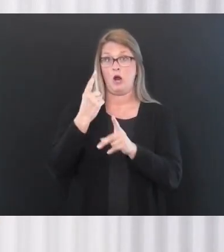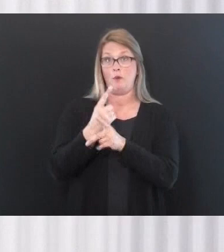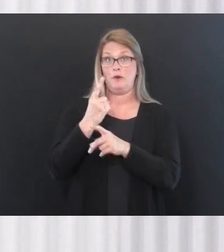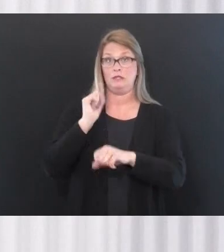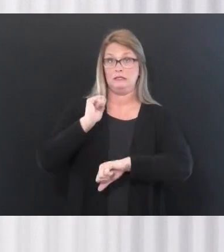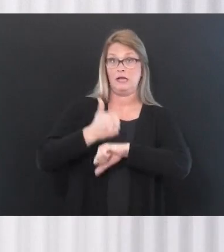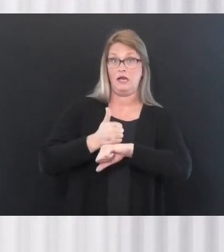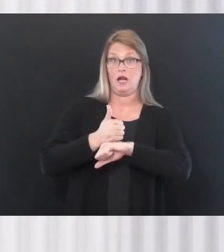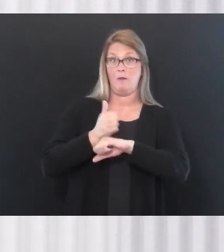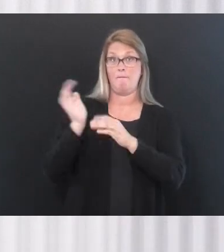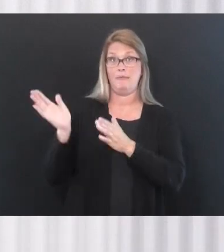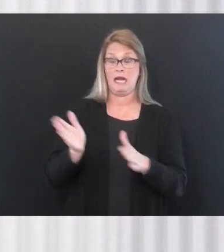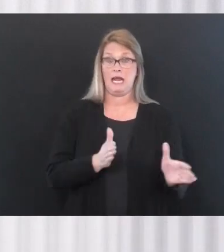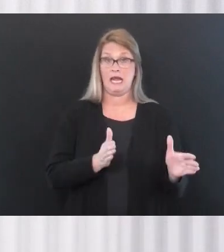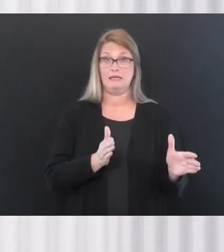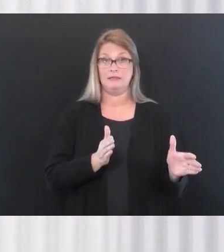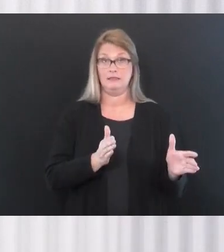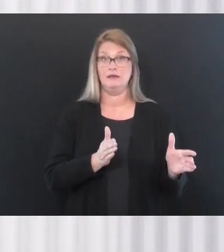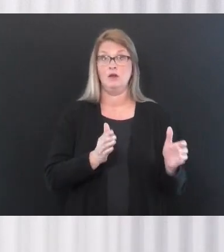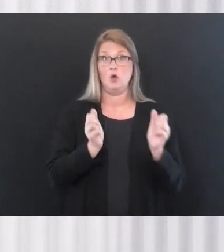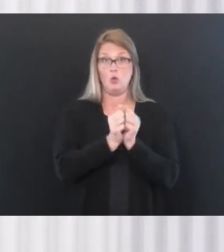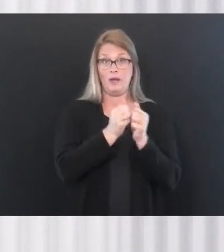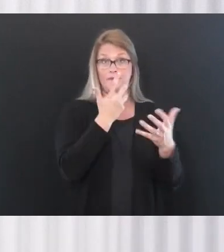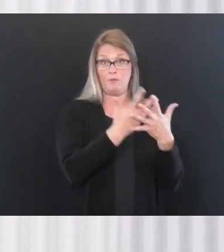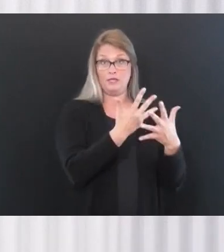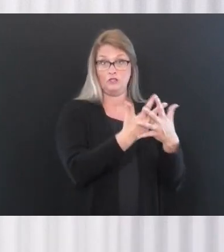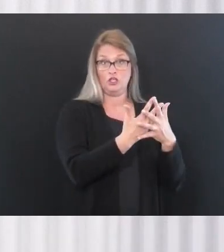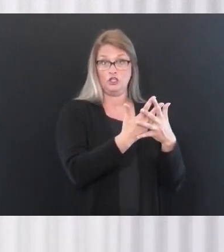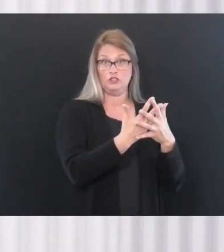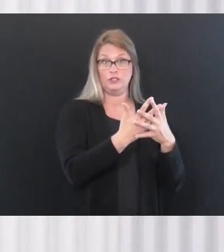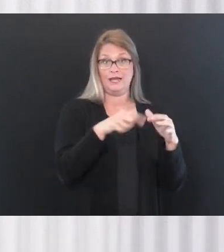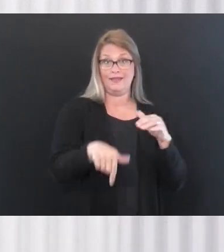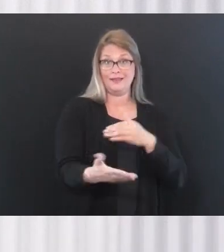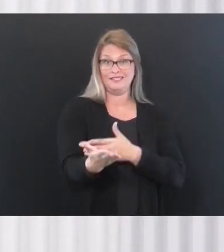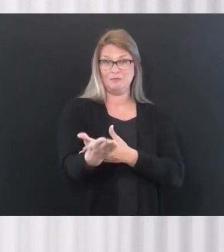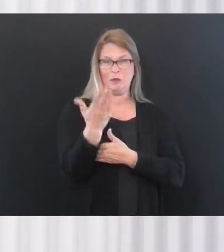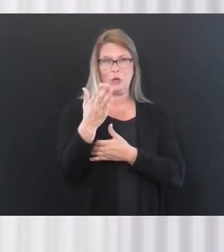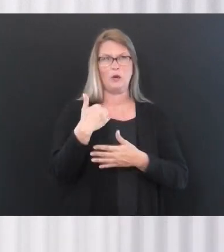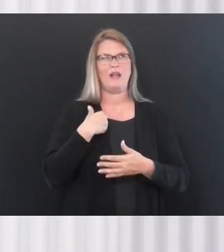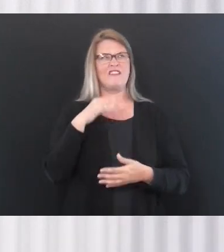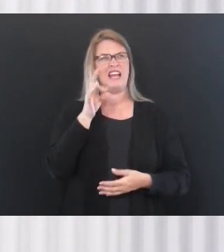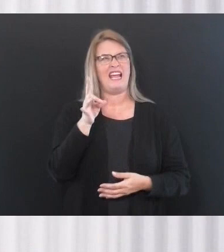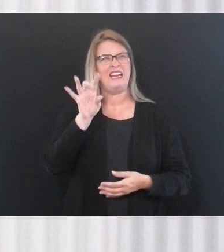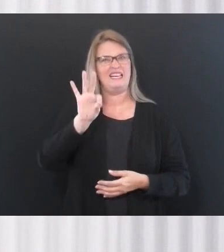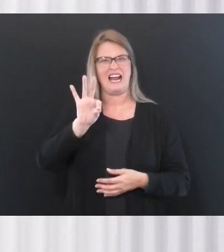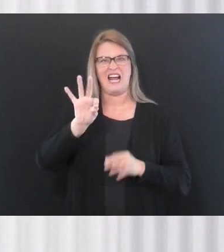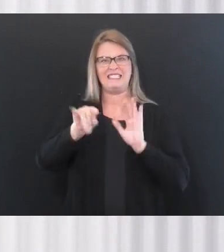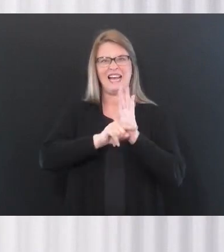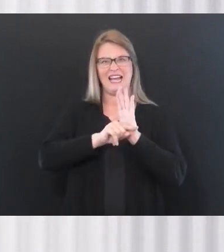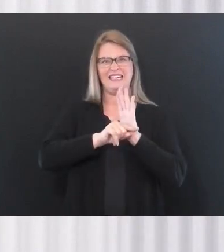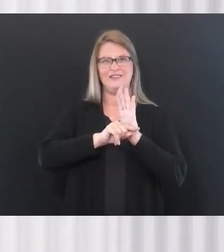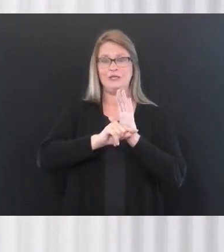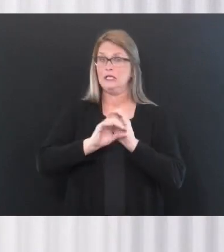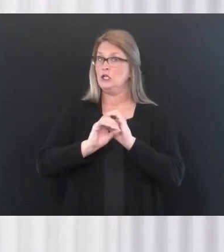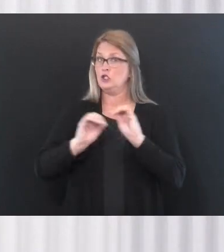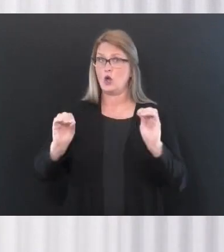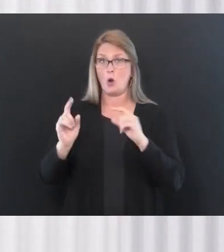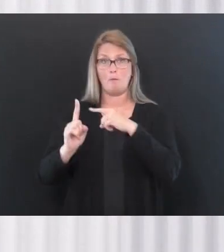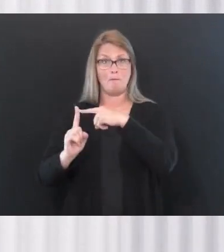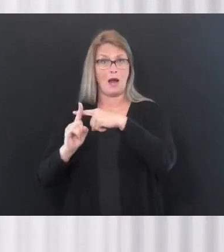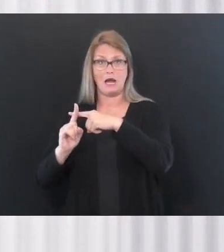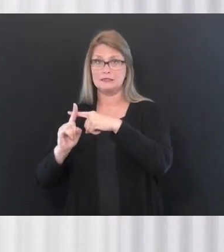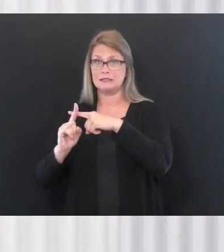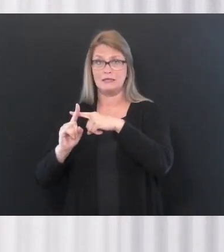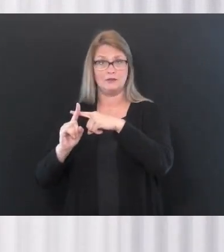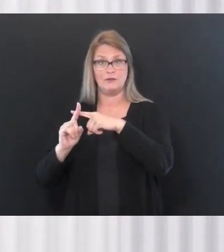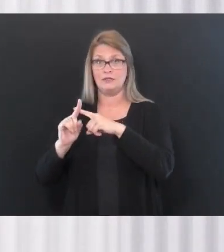place to deal with the prisoners. As of this morning, I believe we have 89 negatives. We have no positives among our inmate